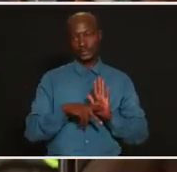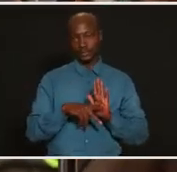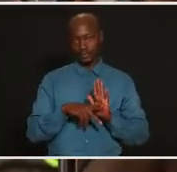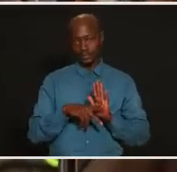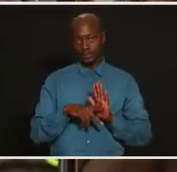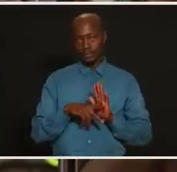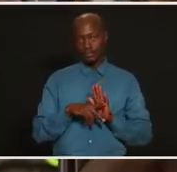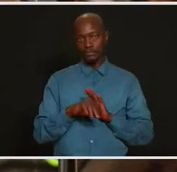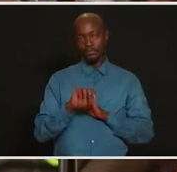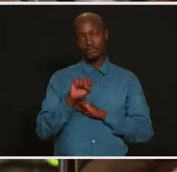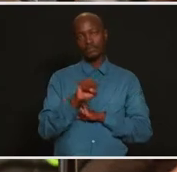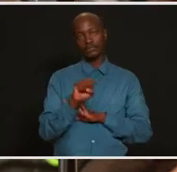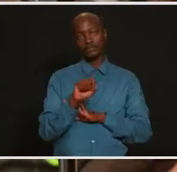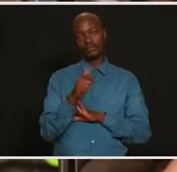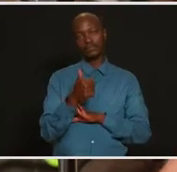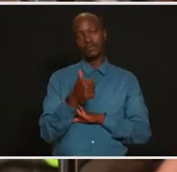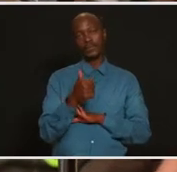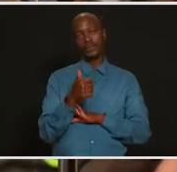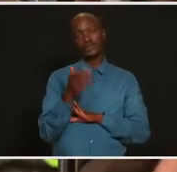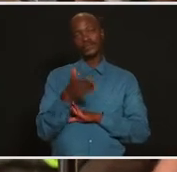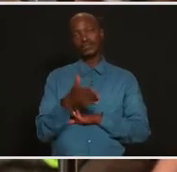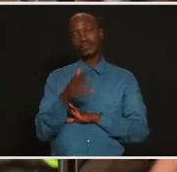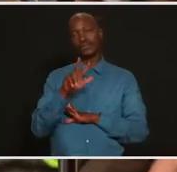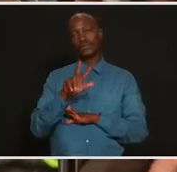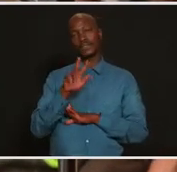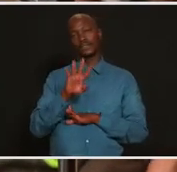section 6 of 84.